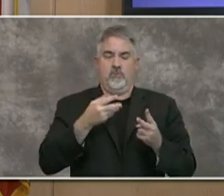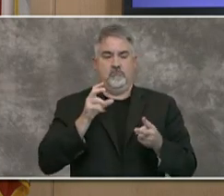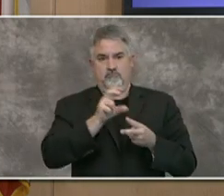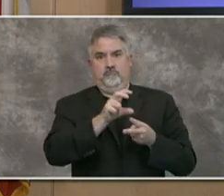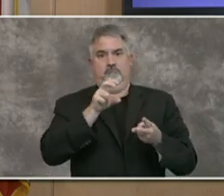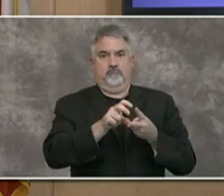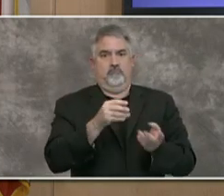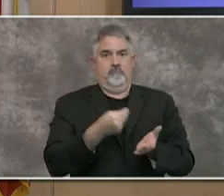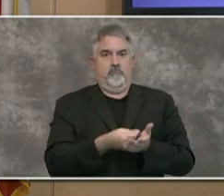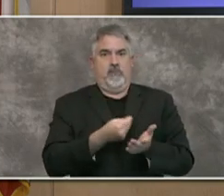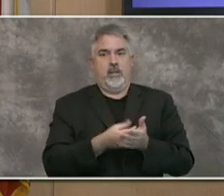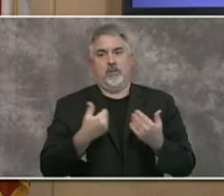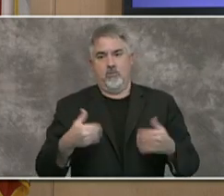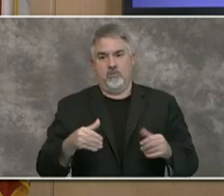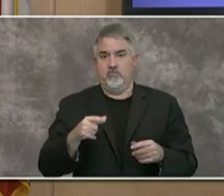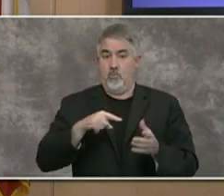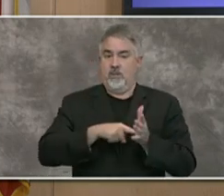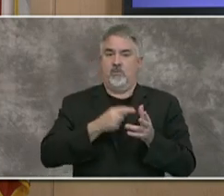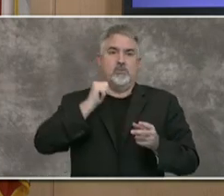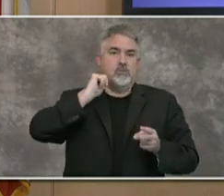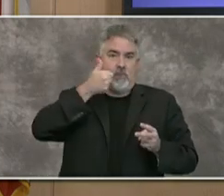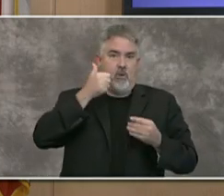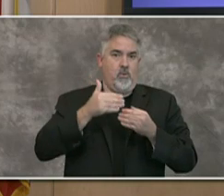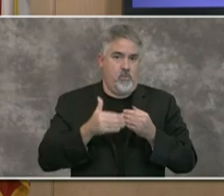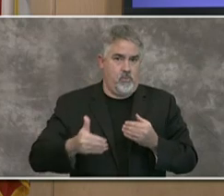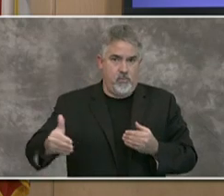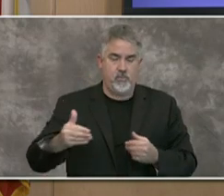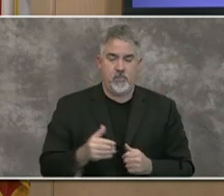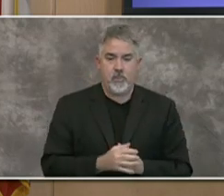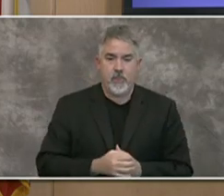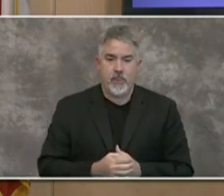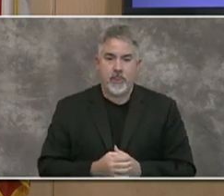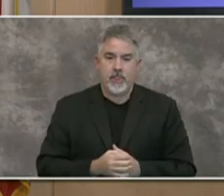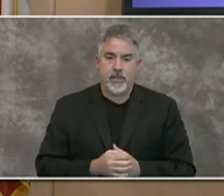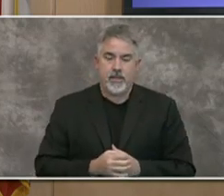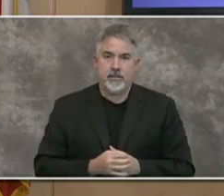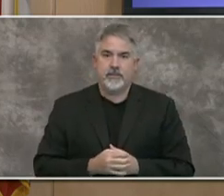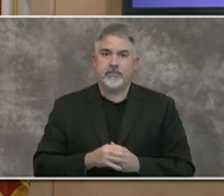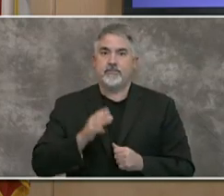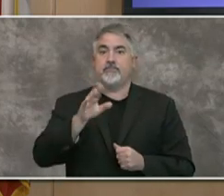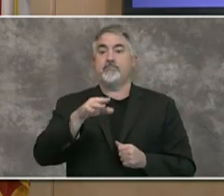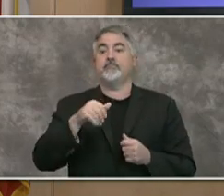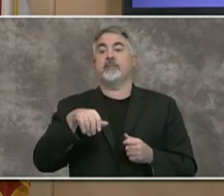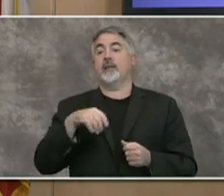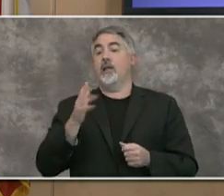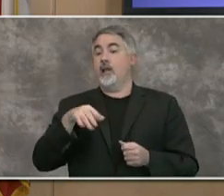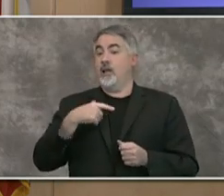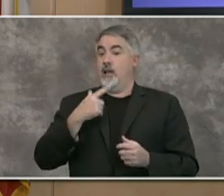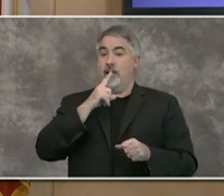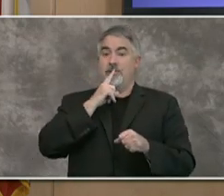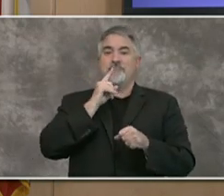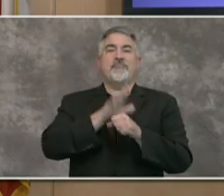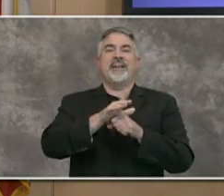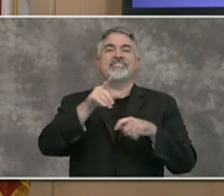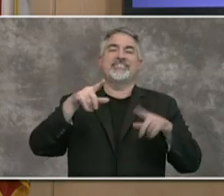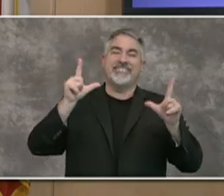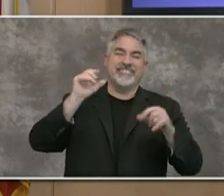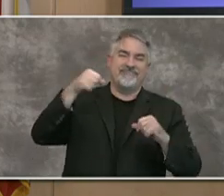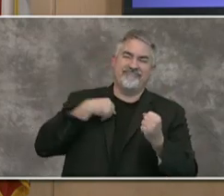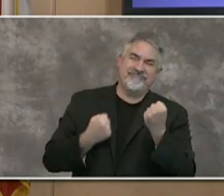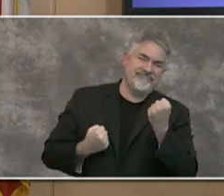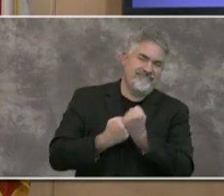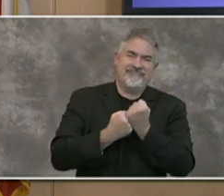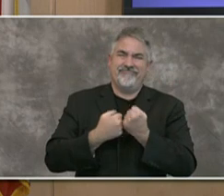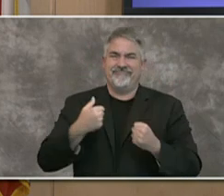tomorrow. A quick update on our pledge. We've really seen a tremendous community response from that. More than 10,000 San